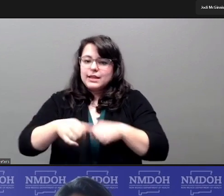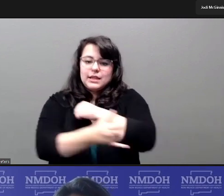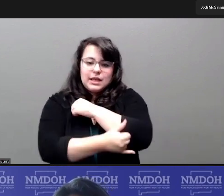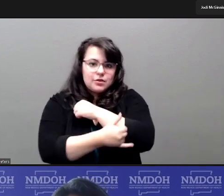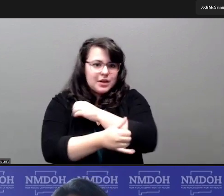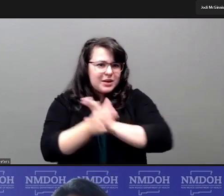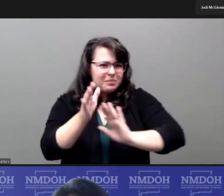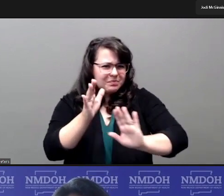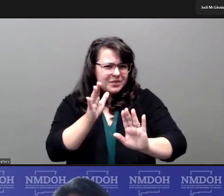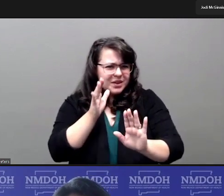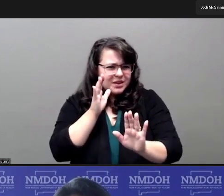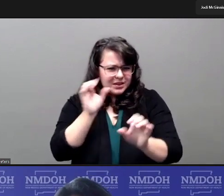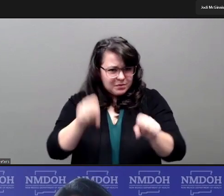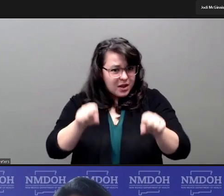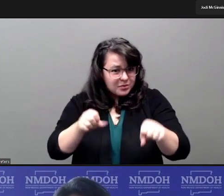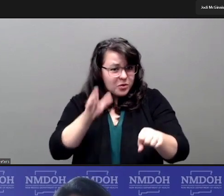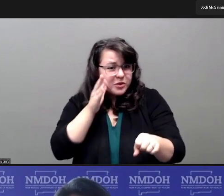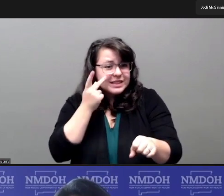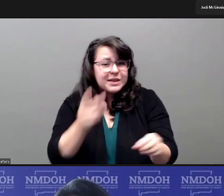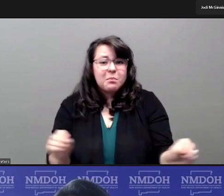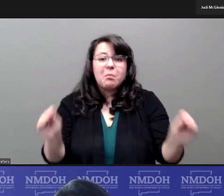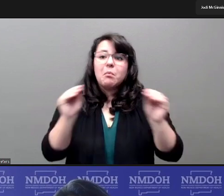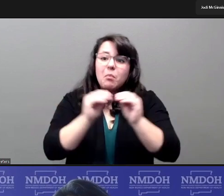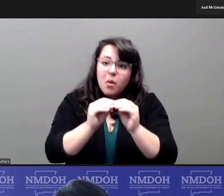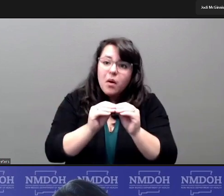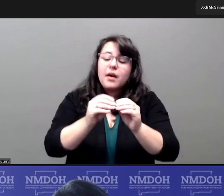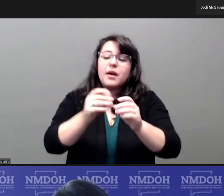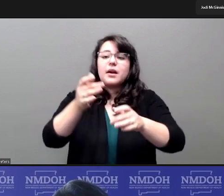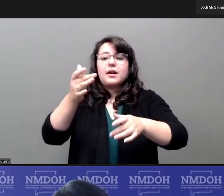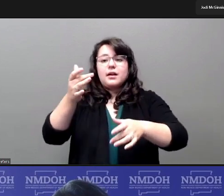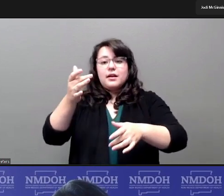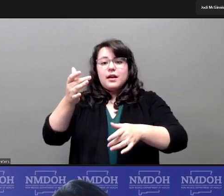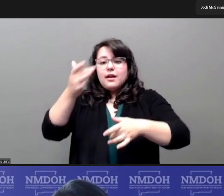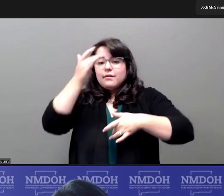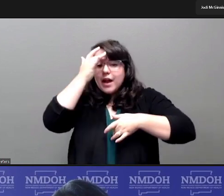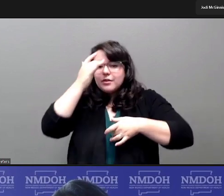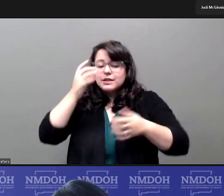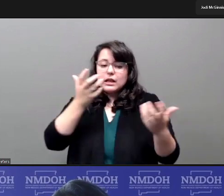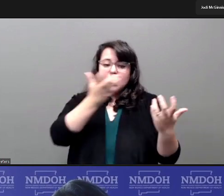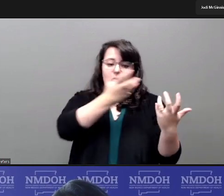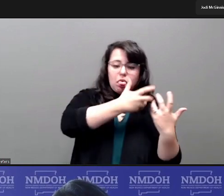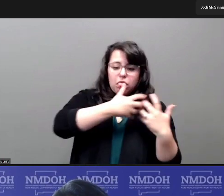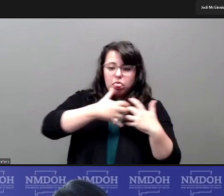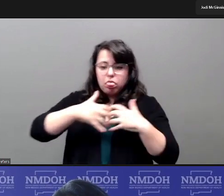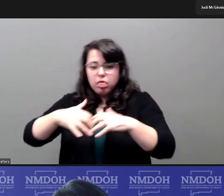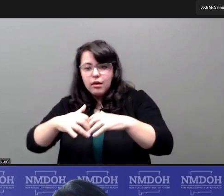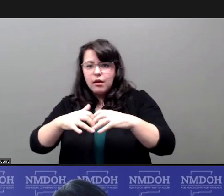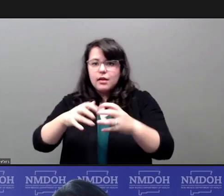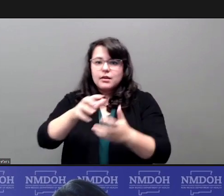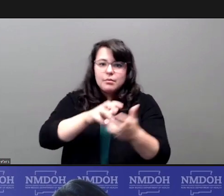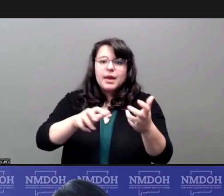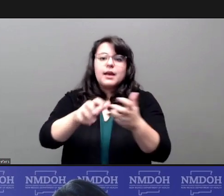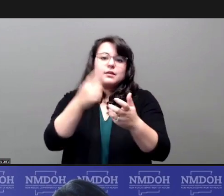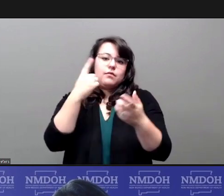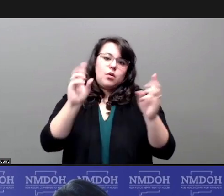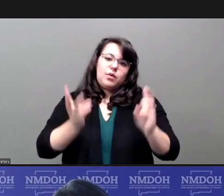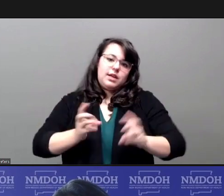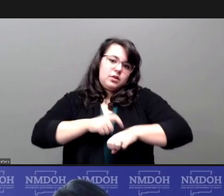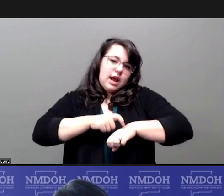see more viruses melding into the mix over the course of the rest of the winter?